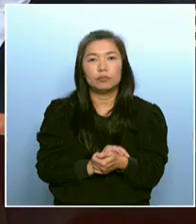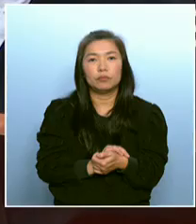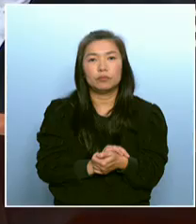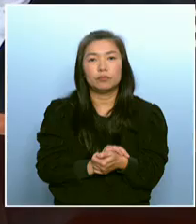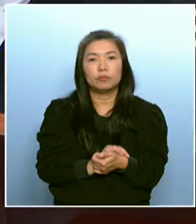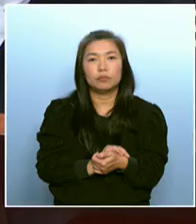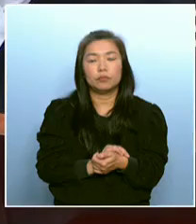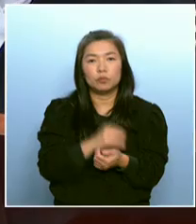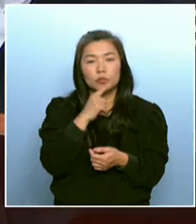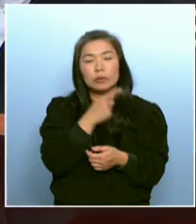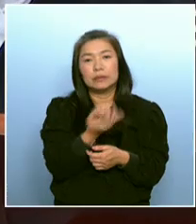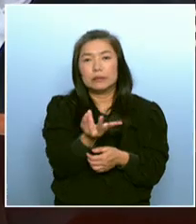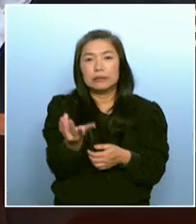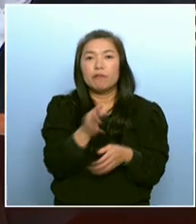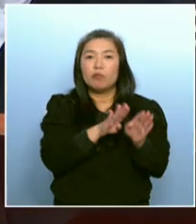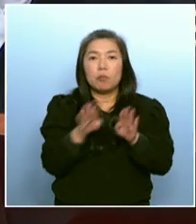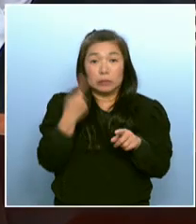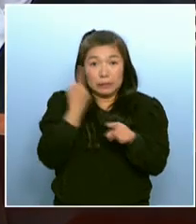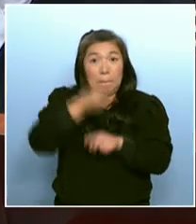Tong district either.